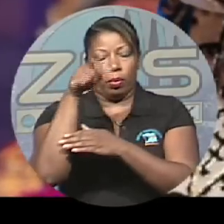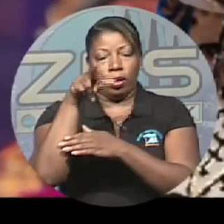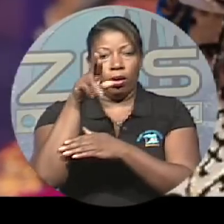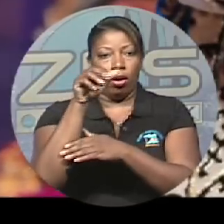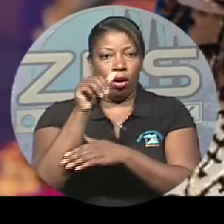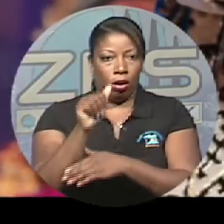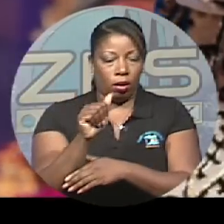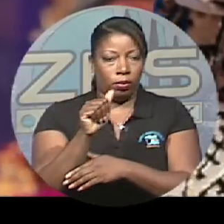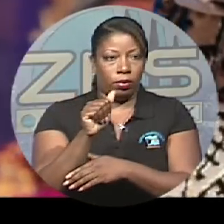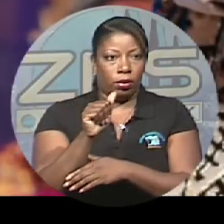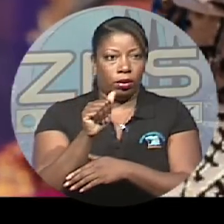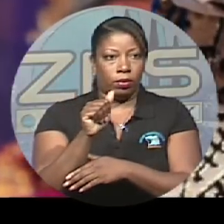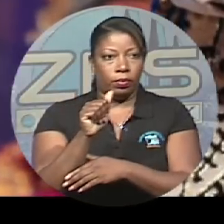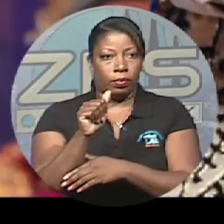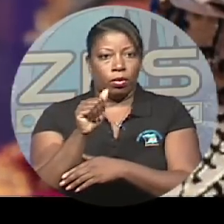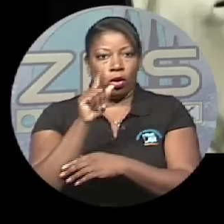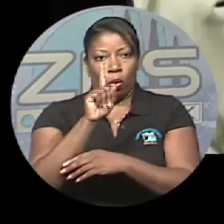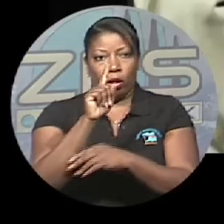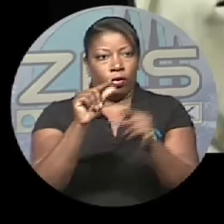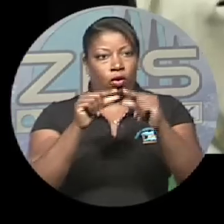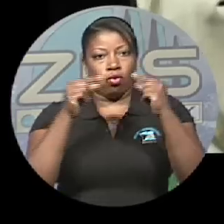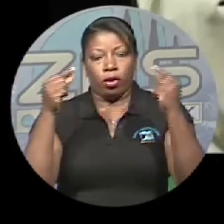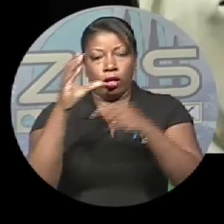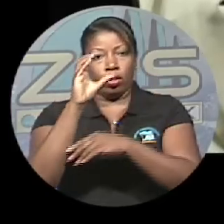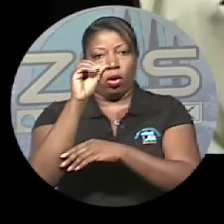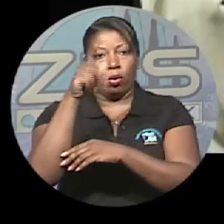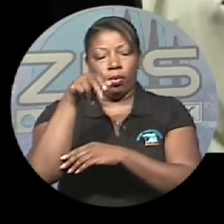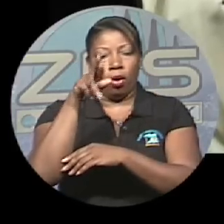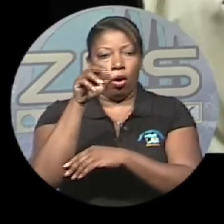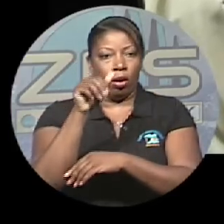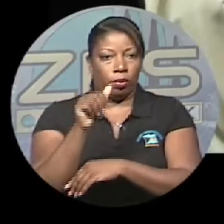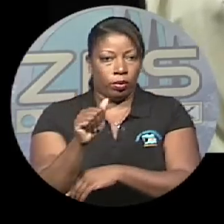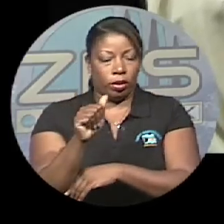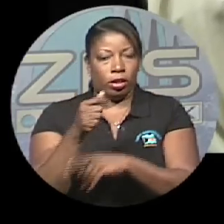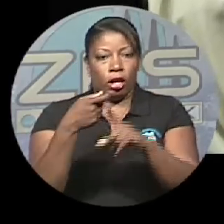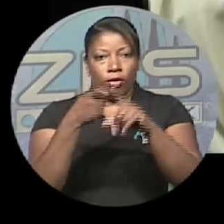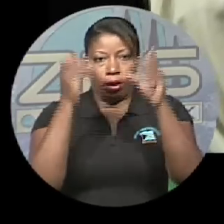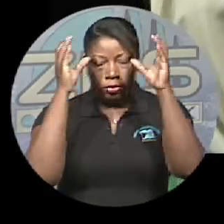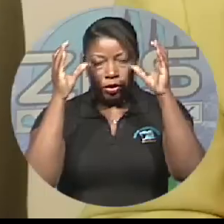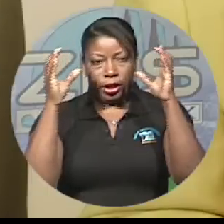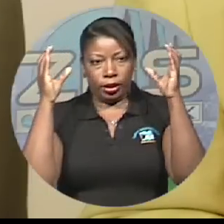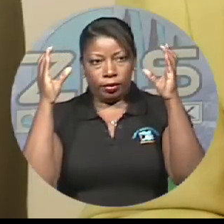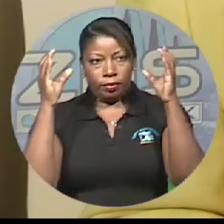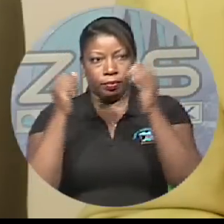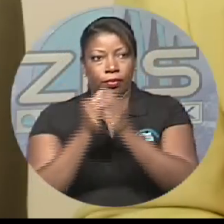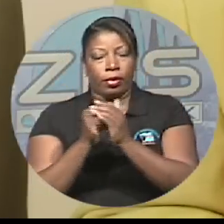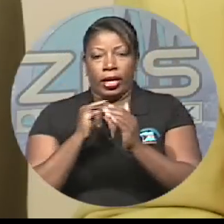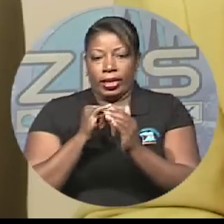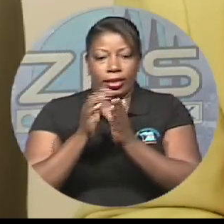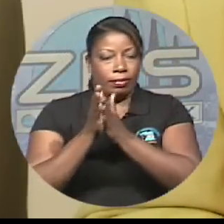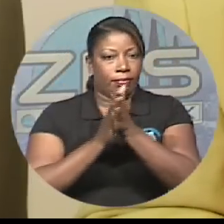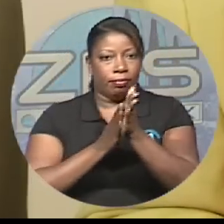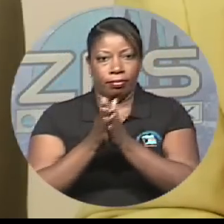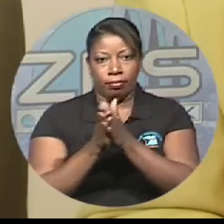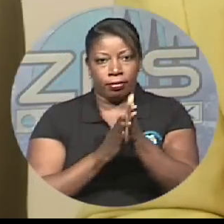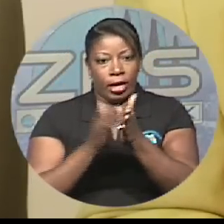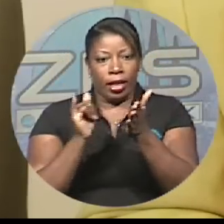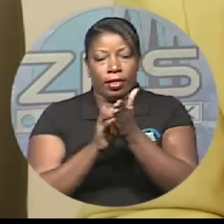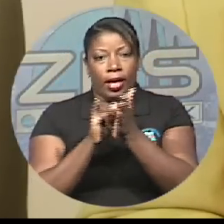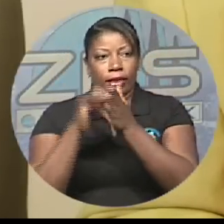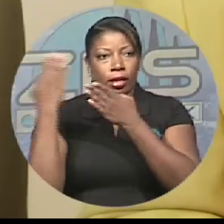basically one of the greatest operas in the nation, so I think from China. So I think it's so exciting that the